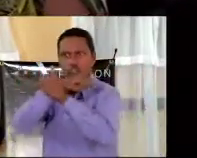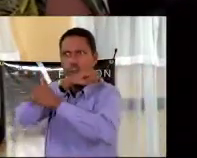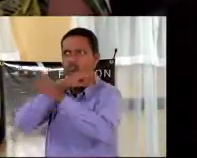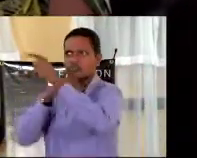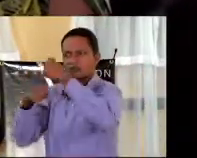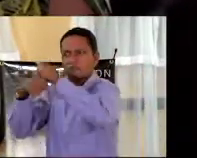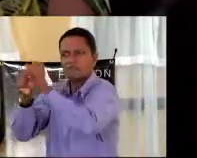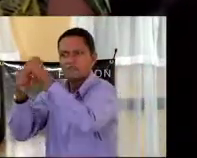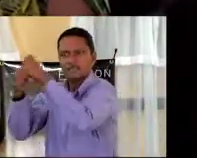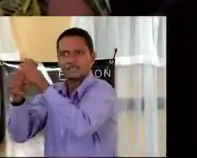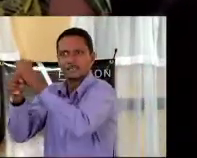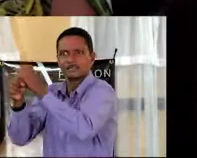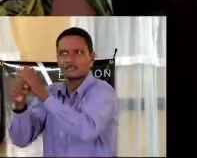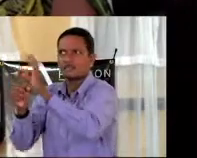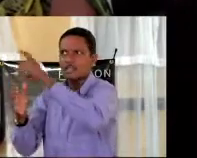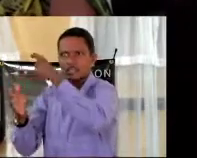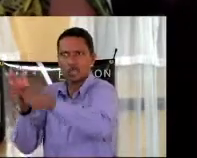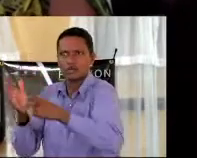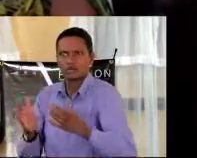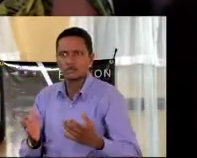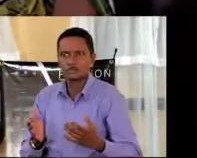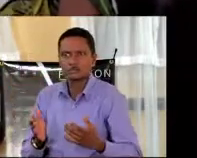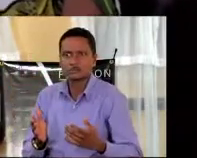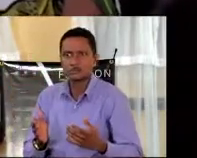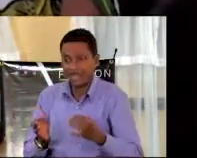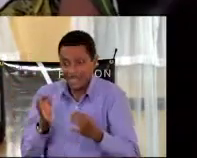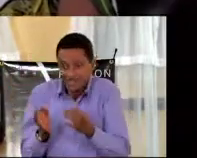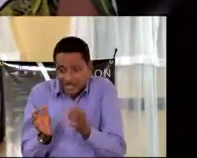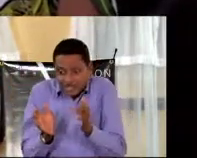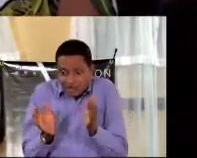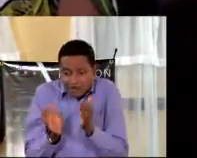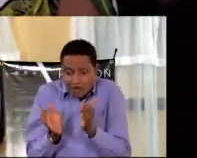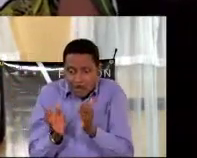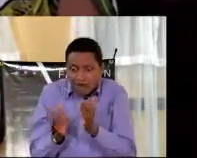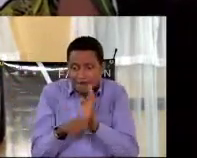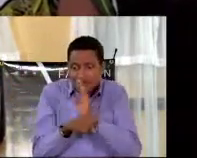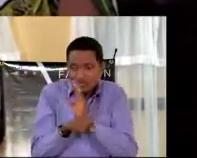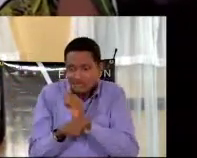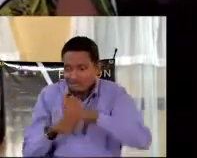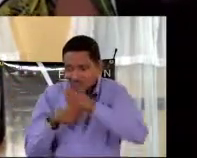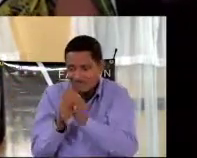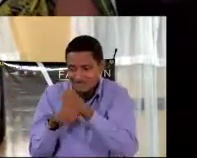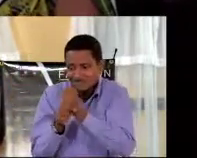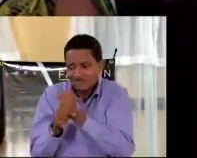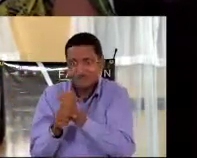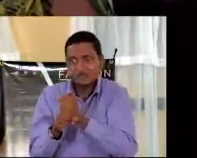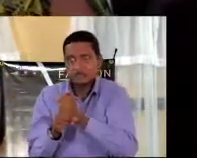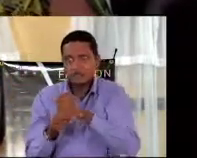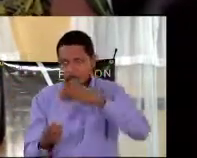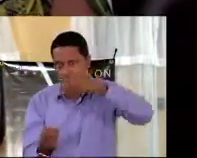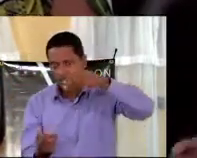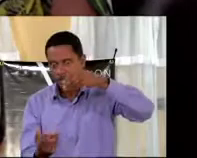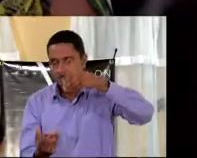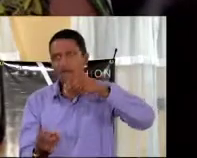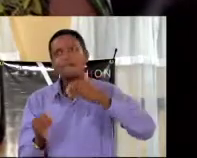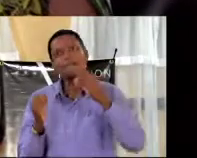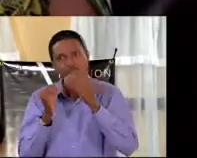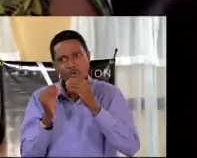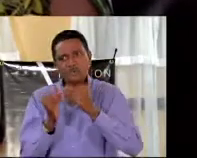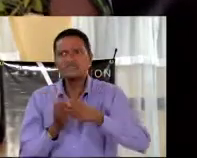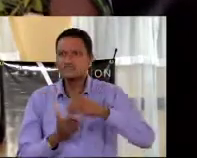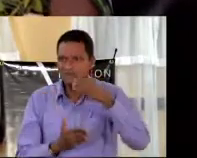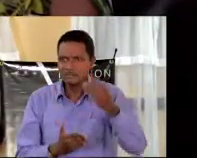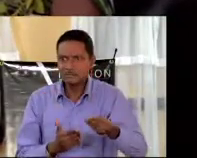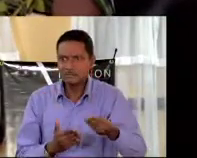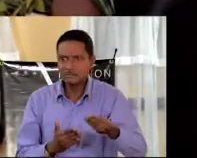if a designer or a smaller manufacturer is producing a product, it is going to be a bit more expensive. But as a designer, you